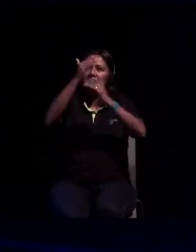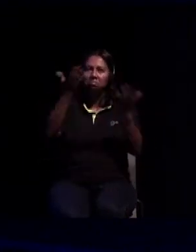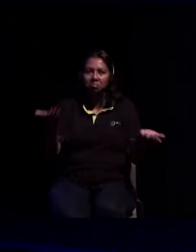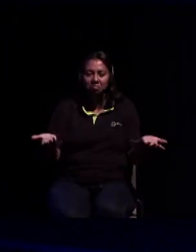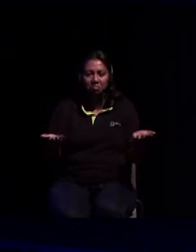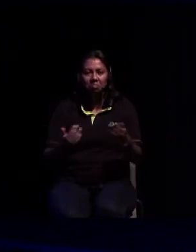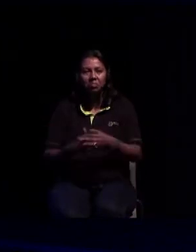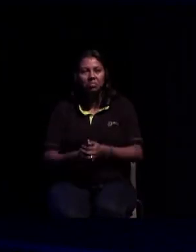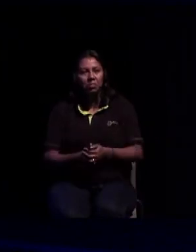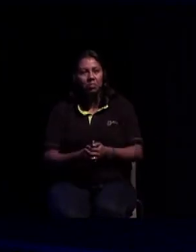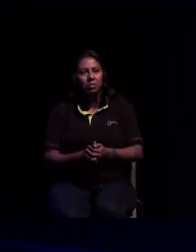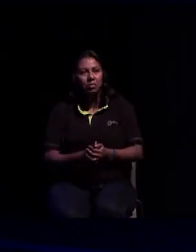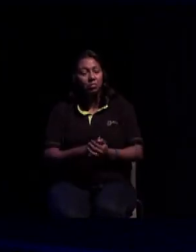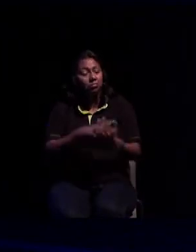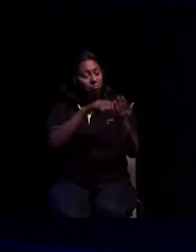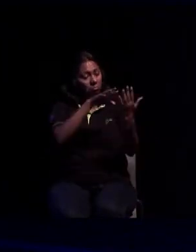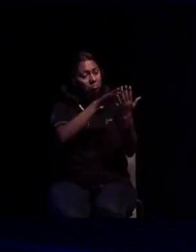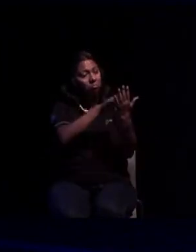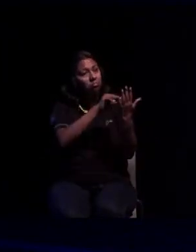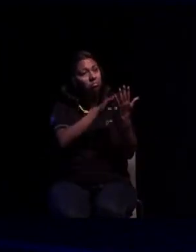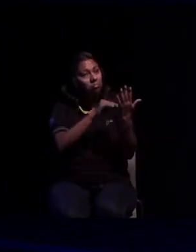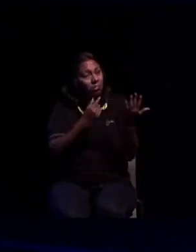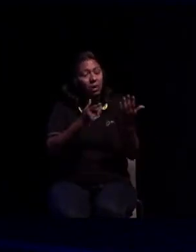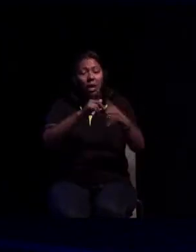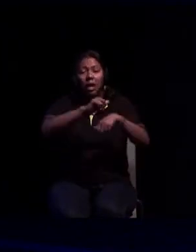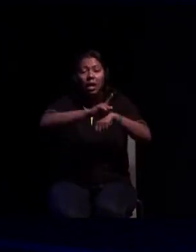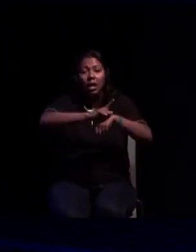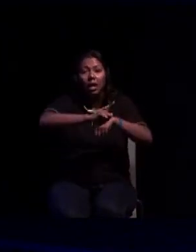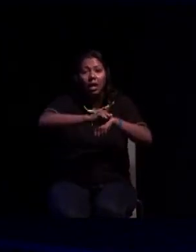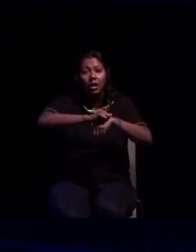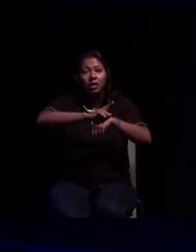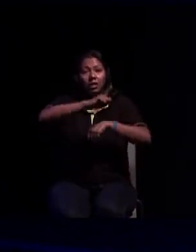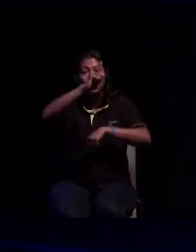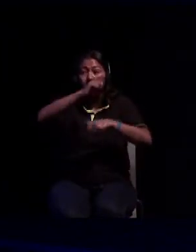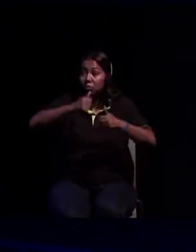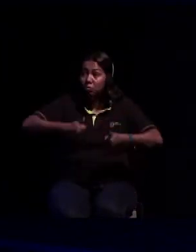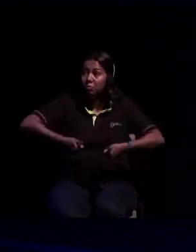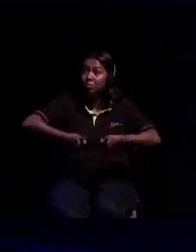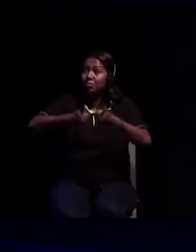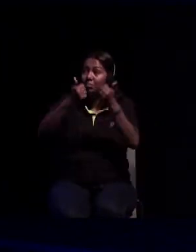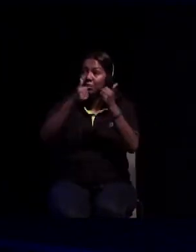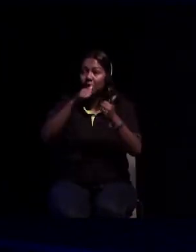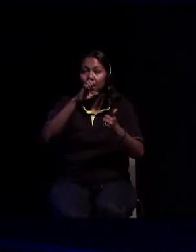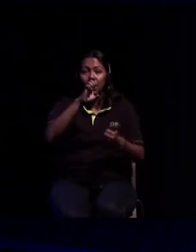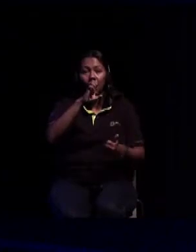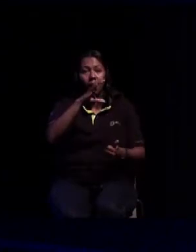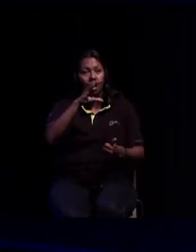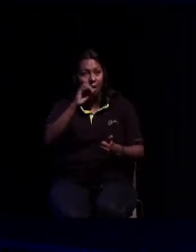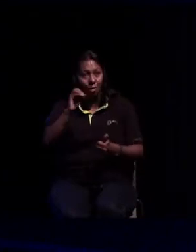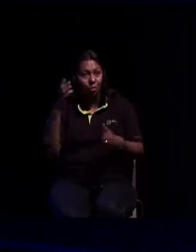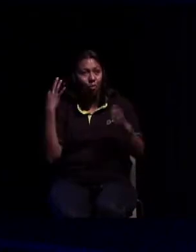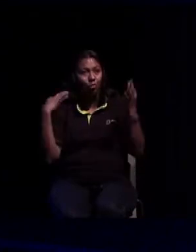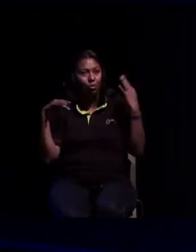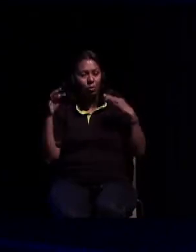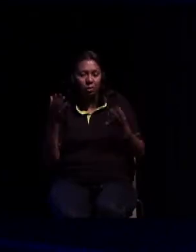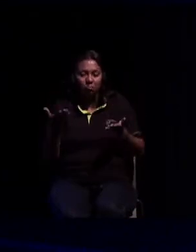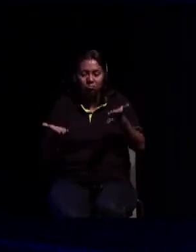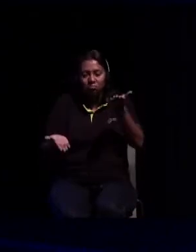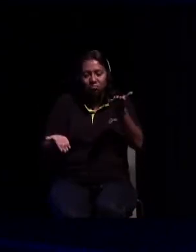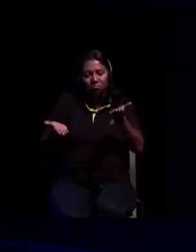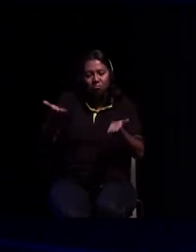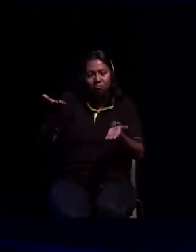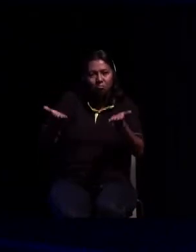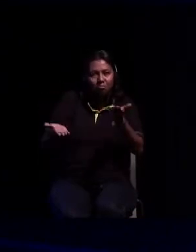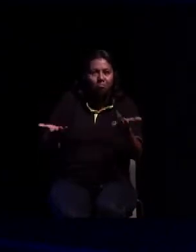Optimization Management Model, which was meant to make sure that there was a good balance between tourists, the local community's